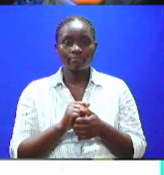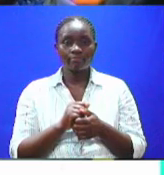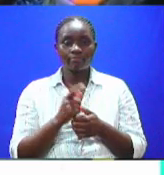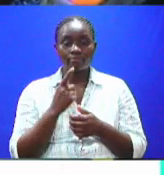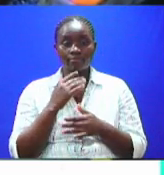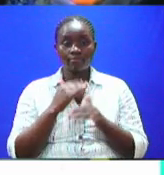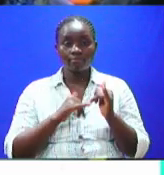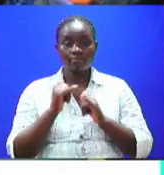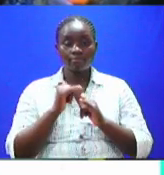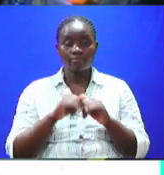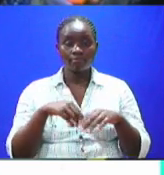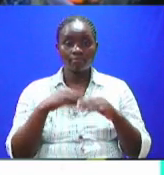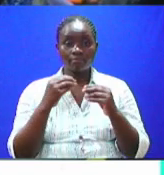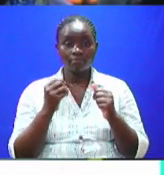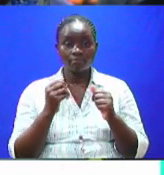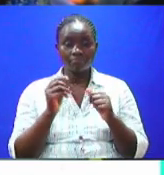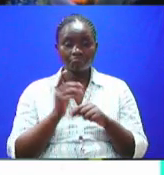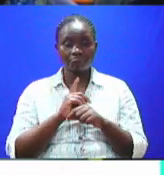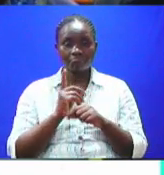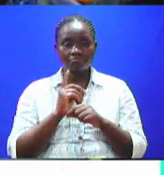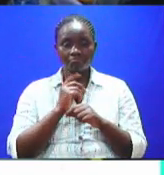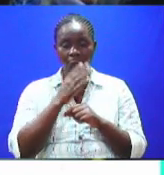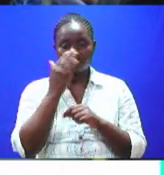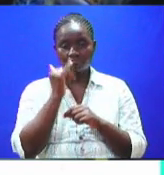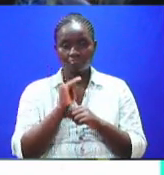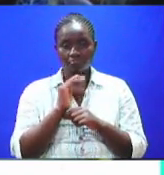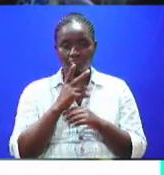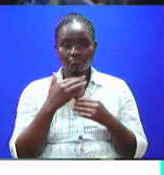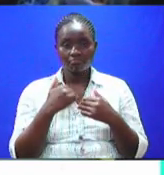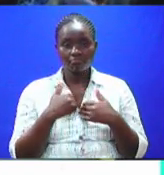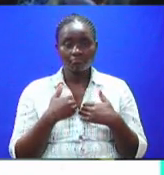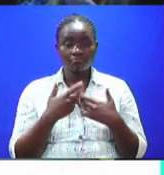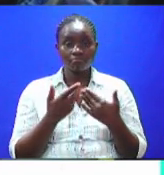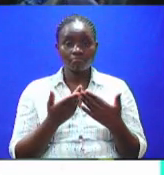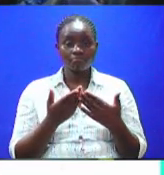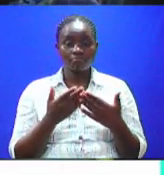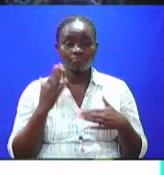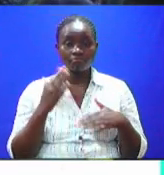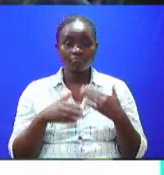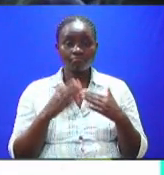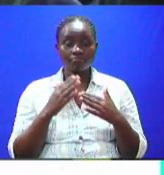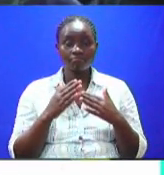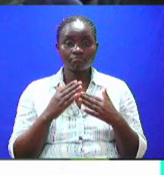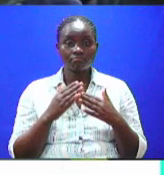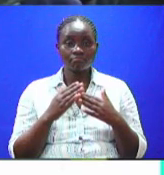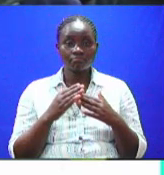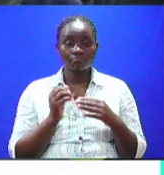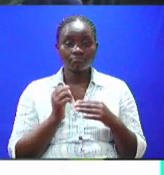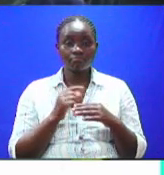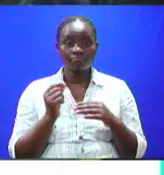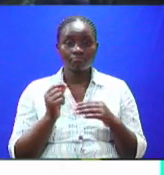hizi sababu tumepanda kama leo final tumepatana opponenti wa kwanza